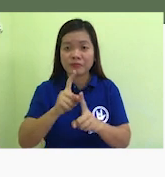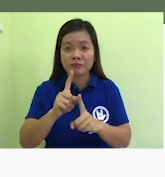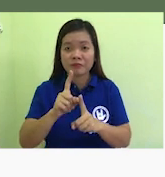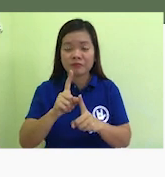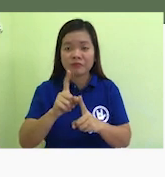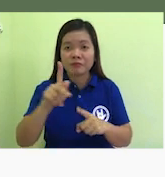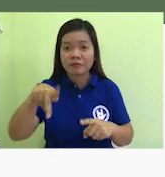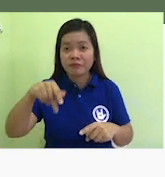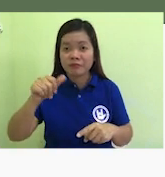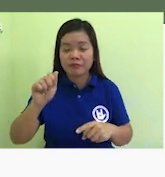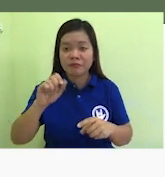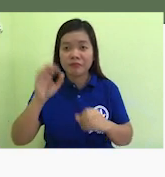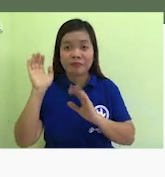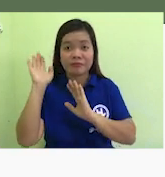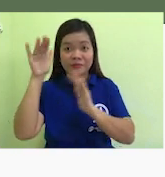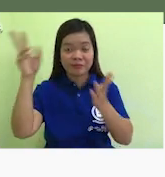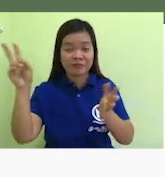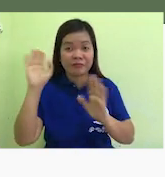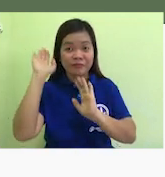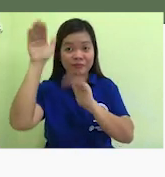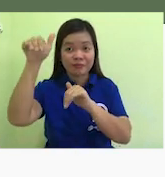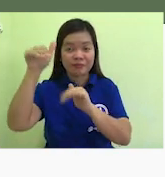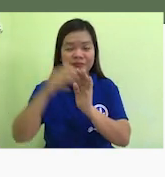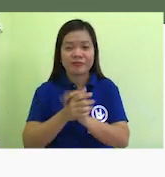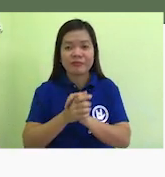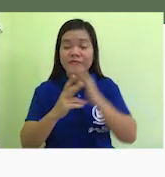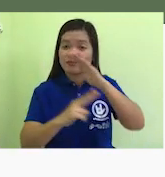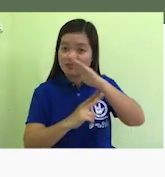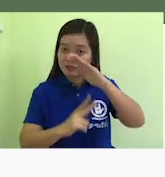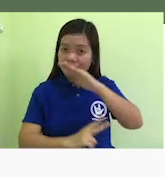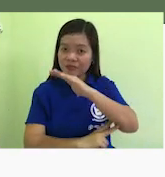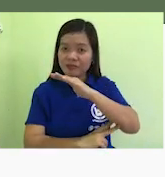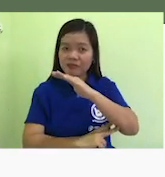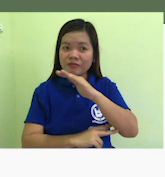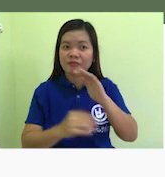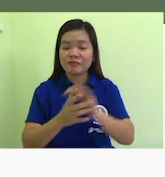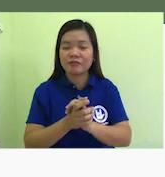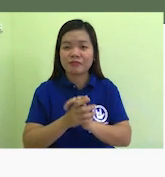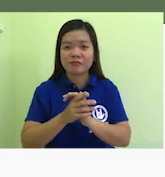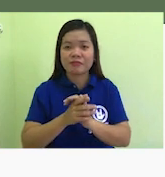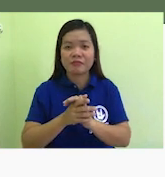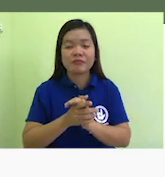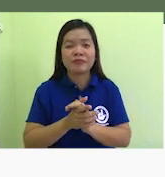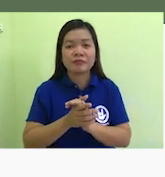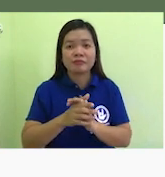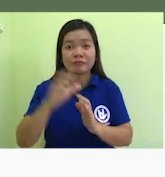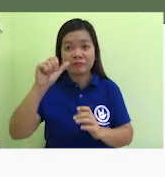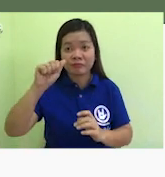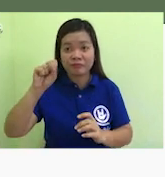basketball, bridges, arc satellite disk to fountains.